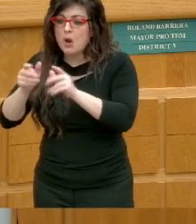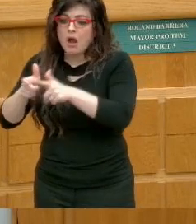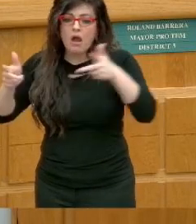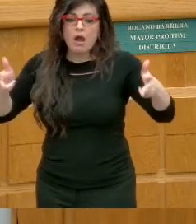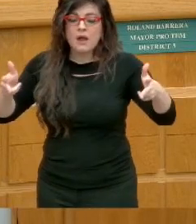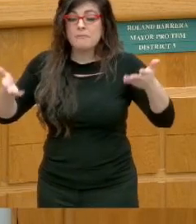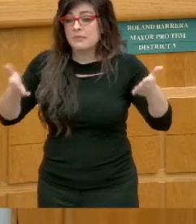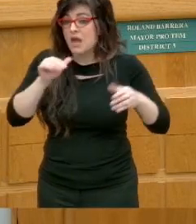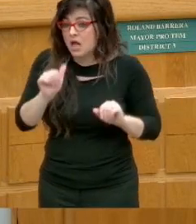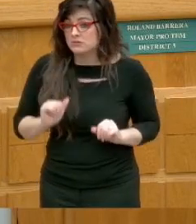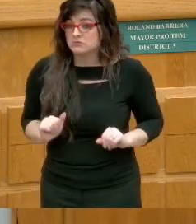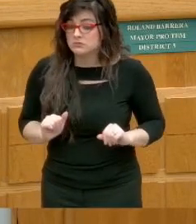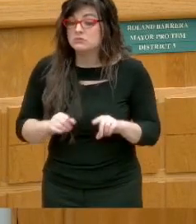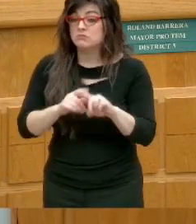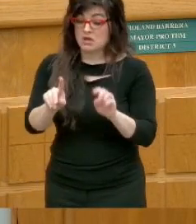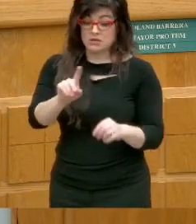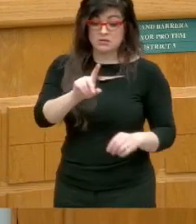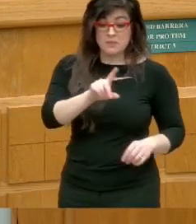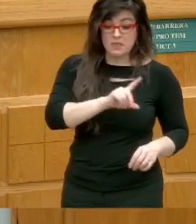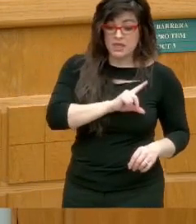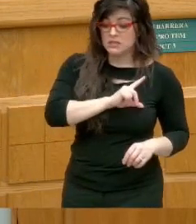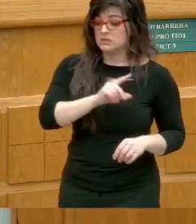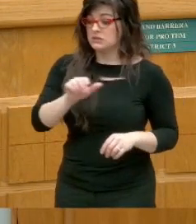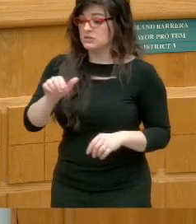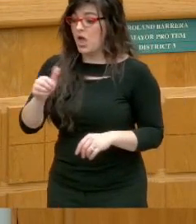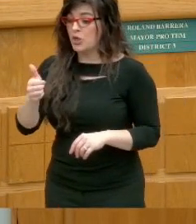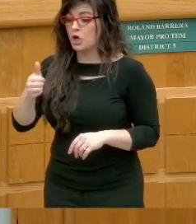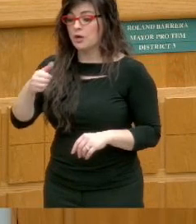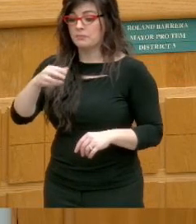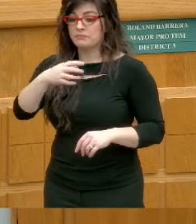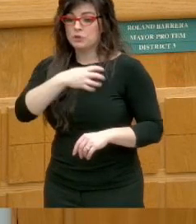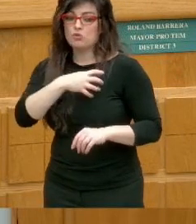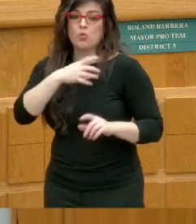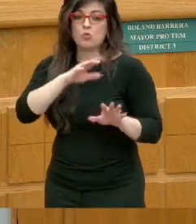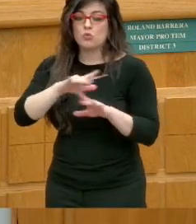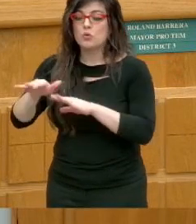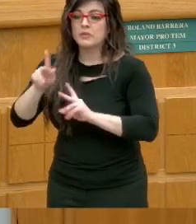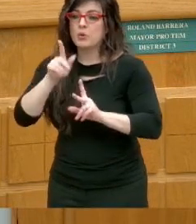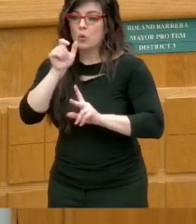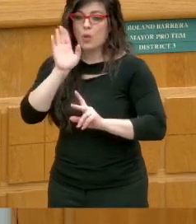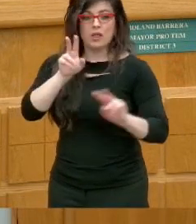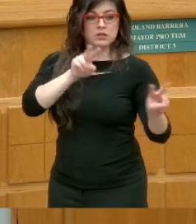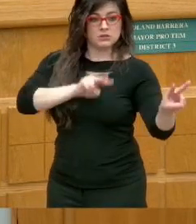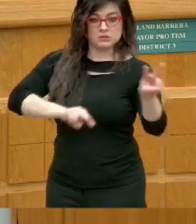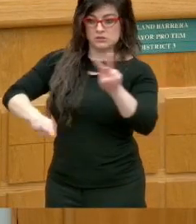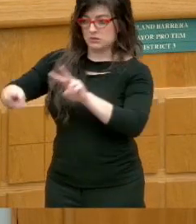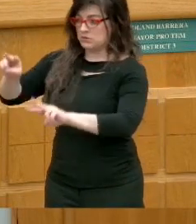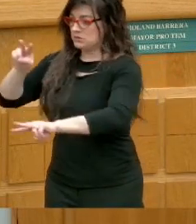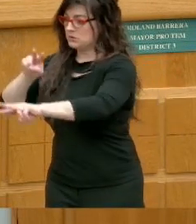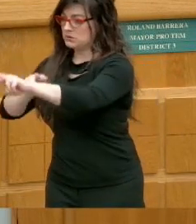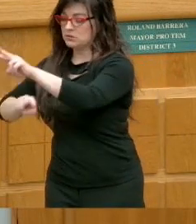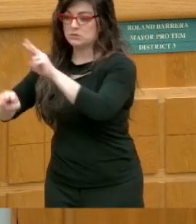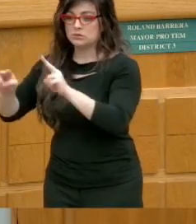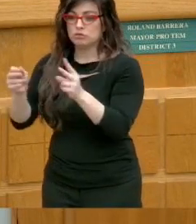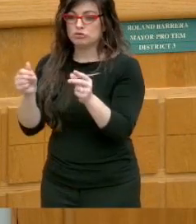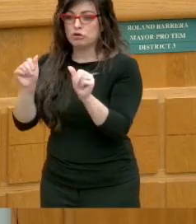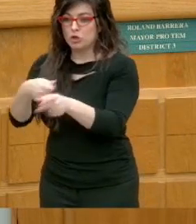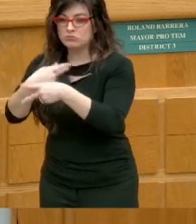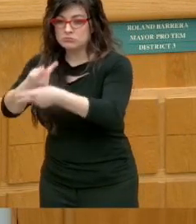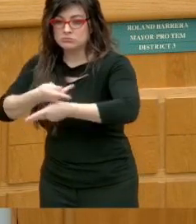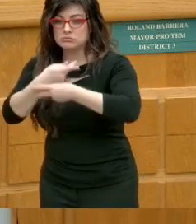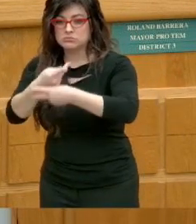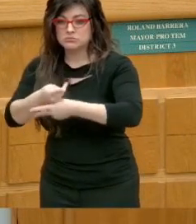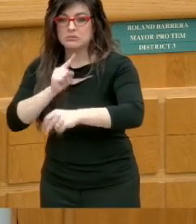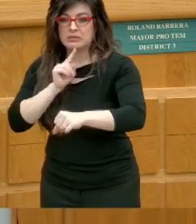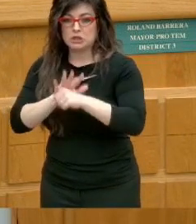parks team and by this task force, in the sense of we're all going to pitch in and start looking out for one another. And I think that's a good place to